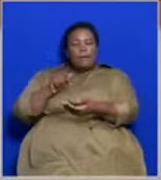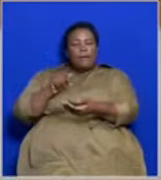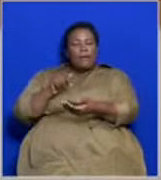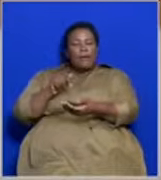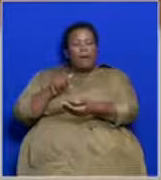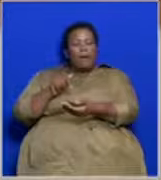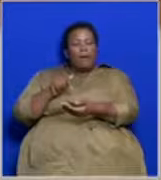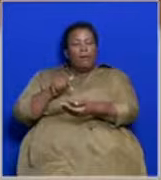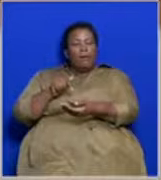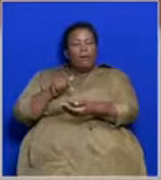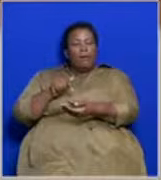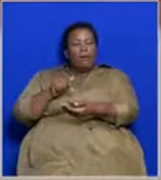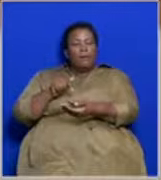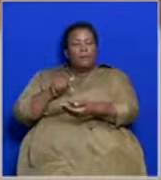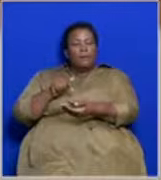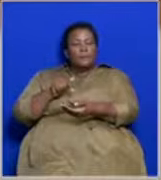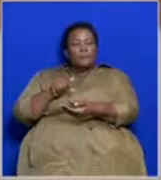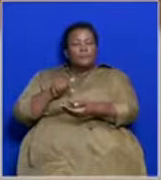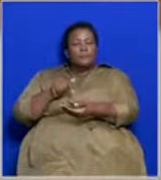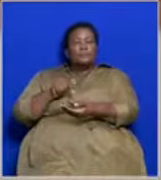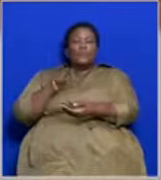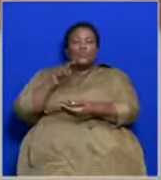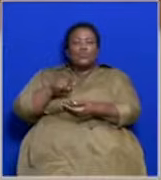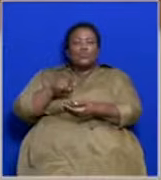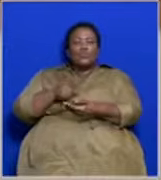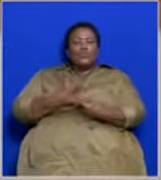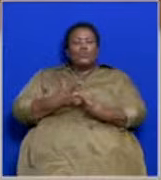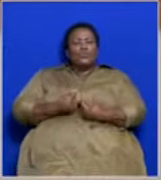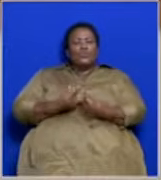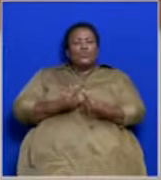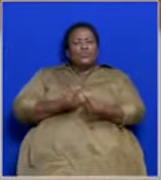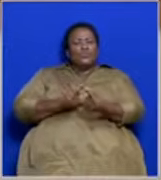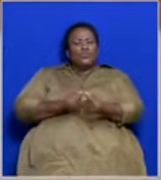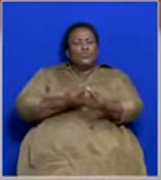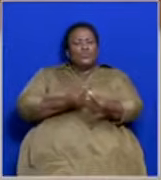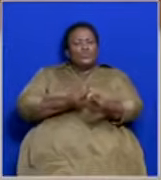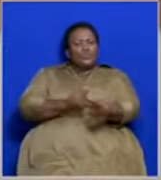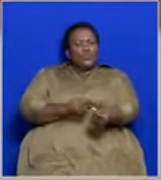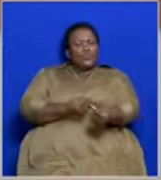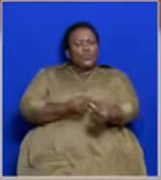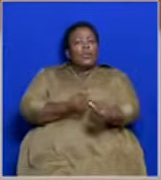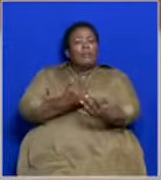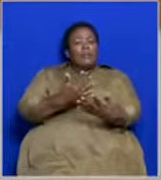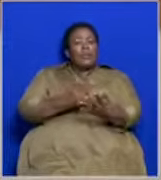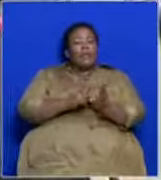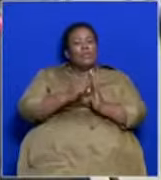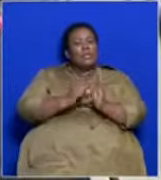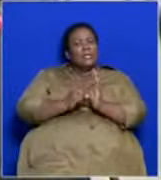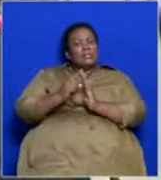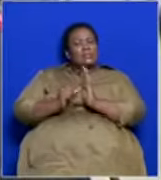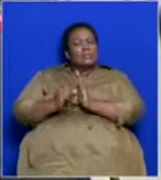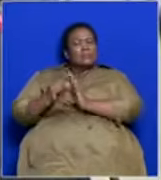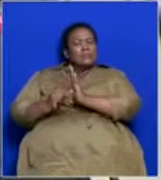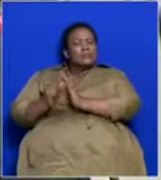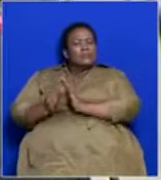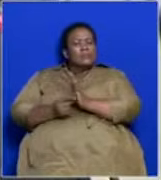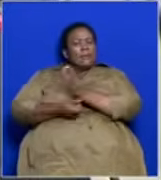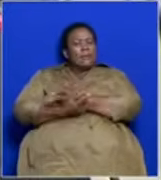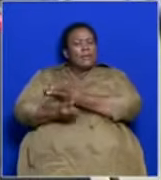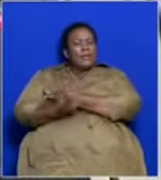of the steps you have taken and what transpired on the dates that you referenced, particularly at paragraph 3 of that